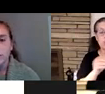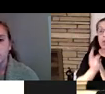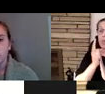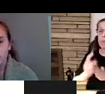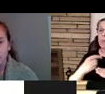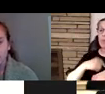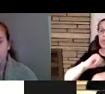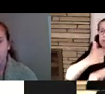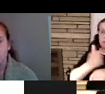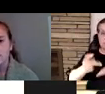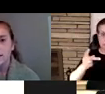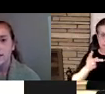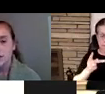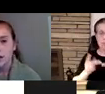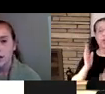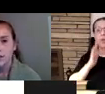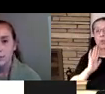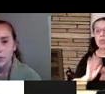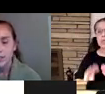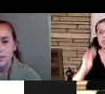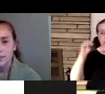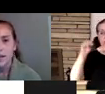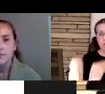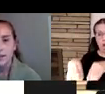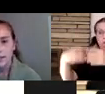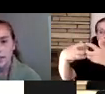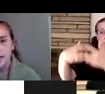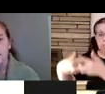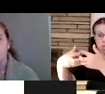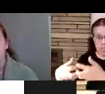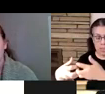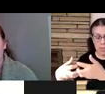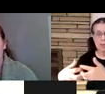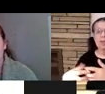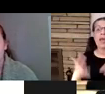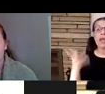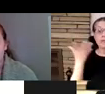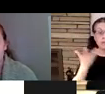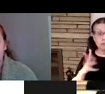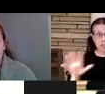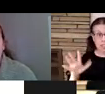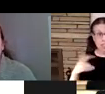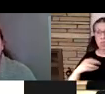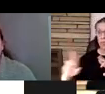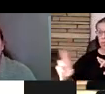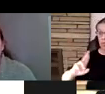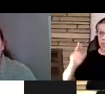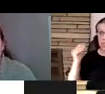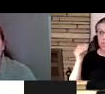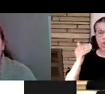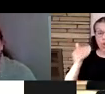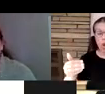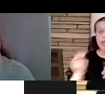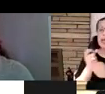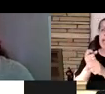we will deploy the retail devices and install vending machines. And finally, after our network is fully deployed, we will